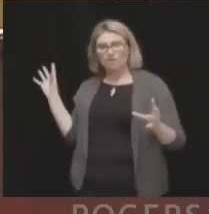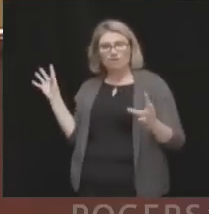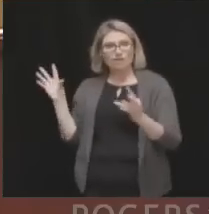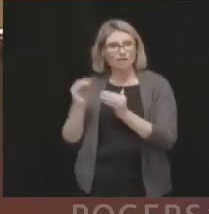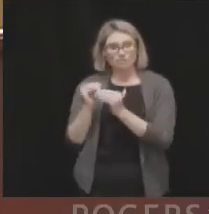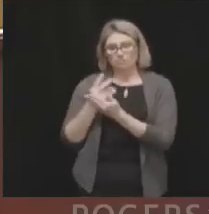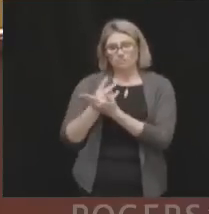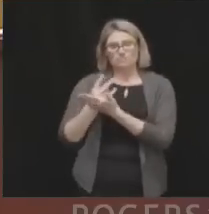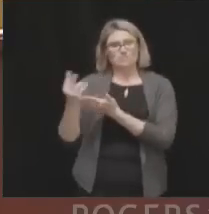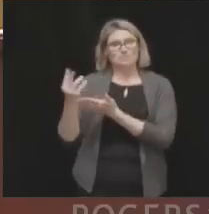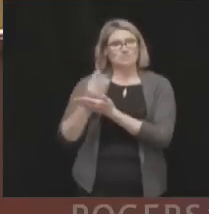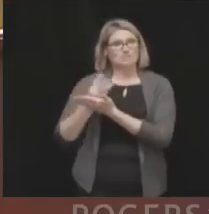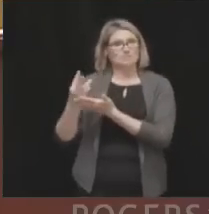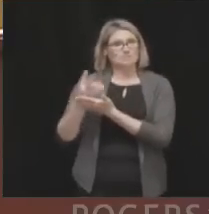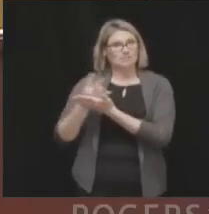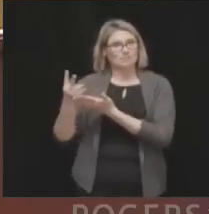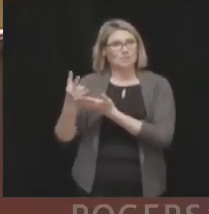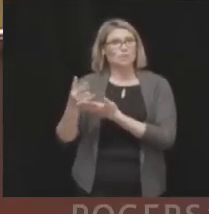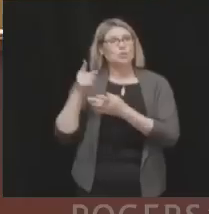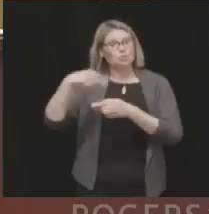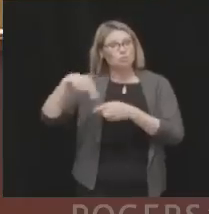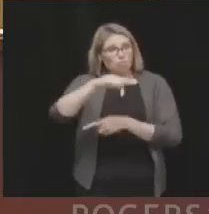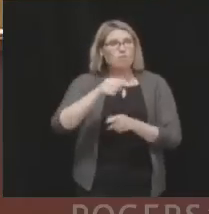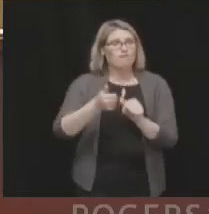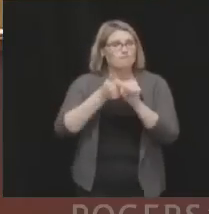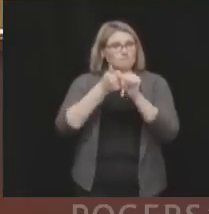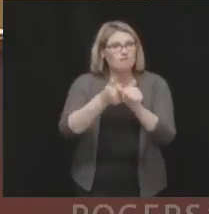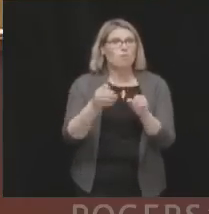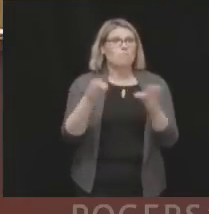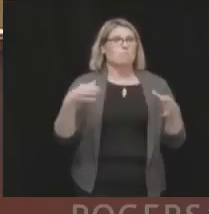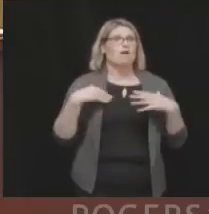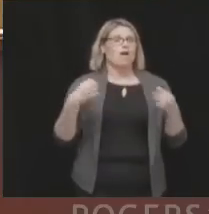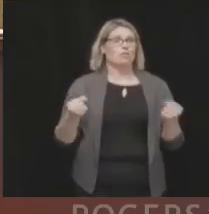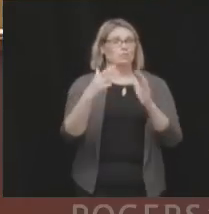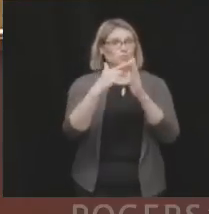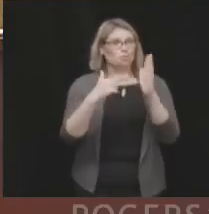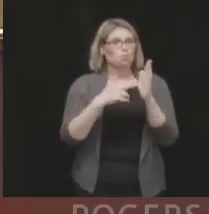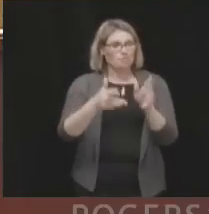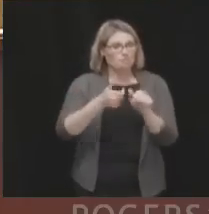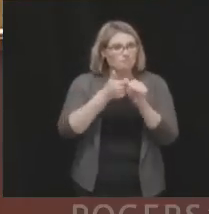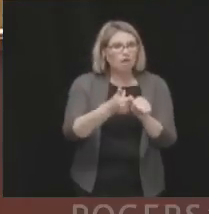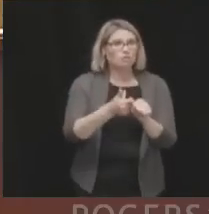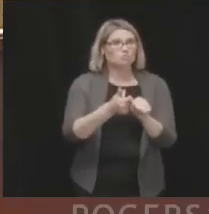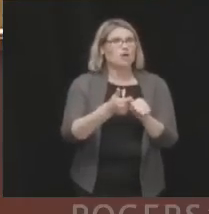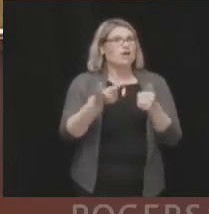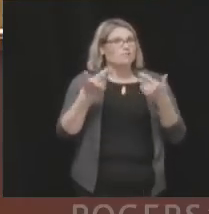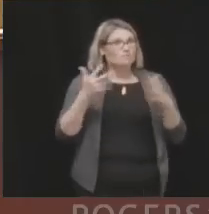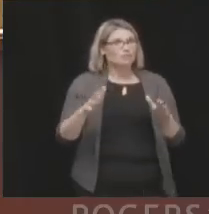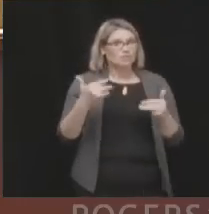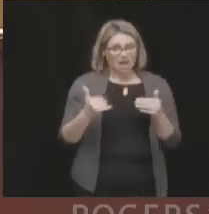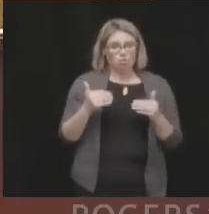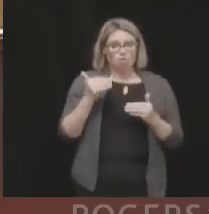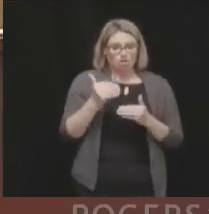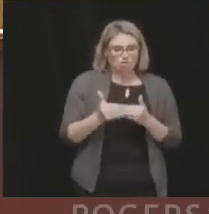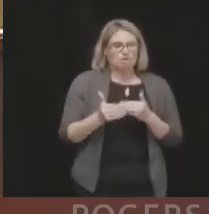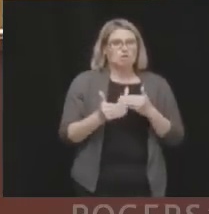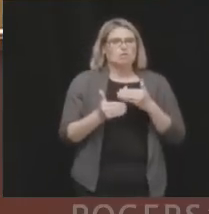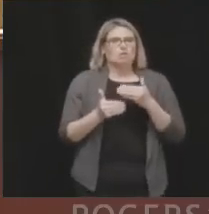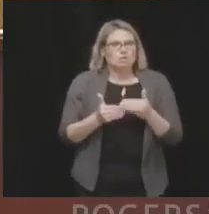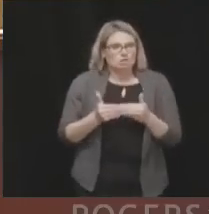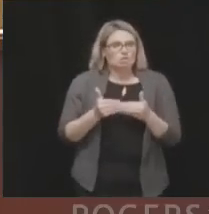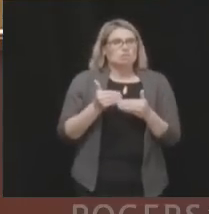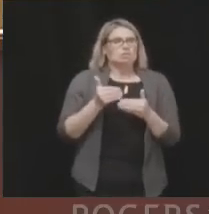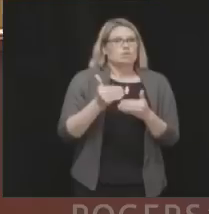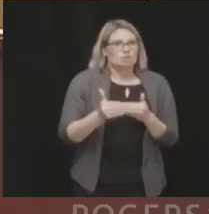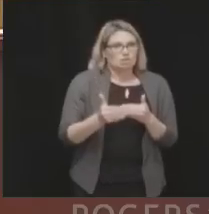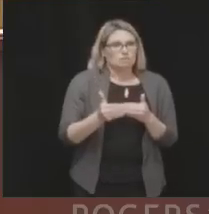North America. Nous pouvons prendre ces premières mesures grâce à vous. Les gens de New Brunswick